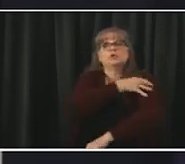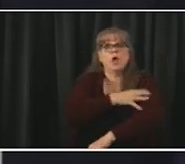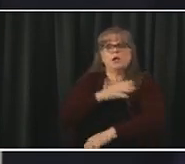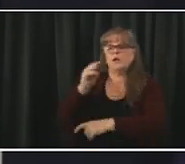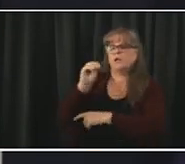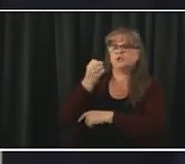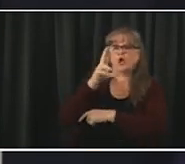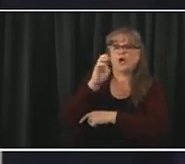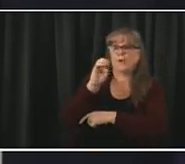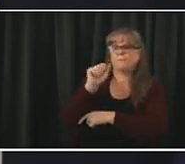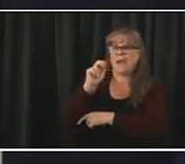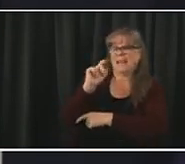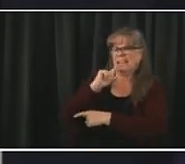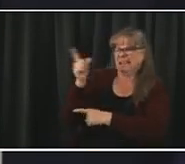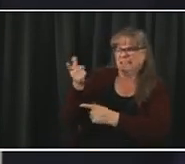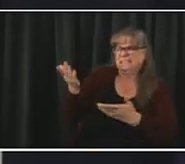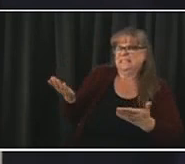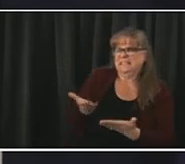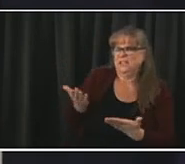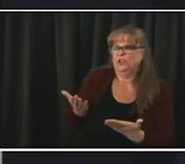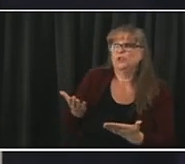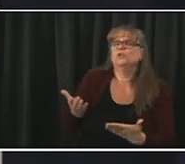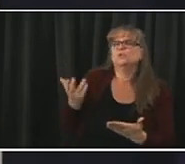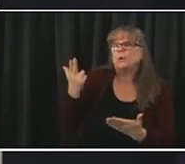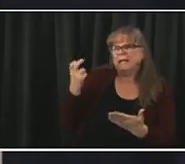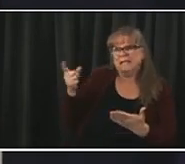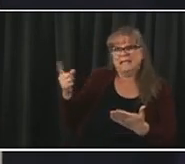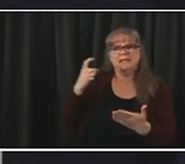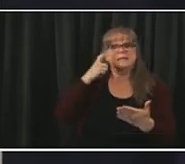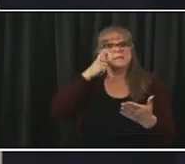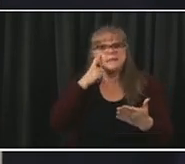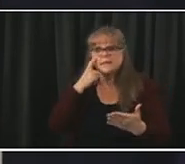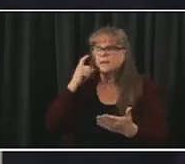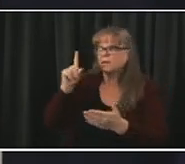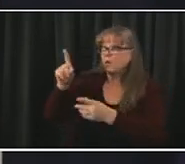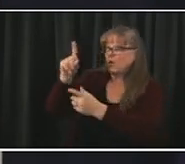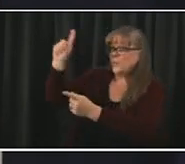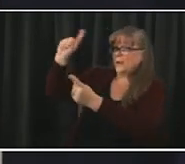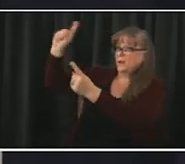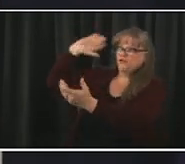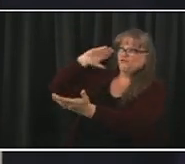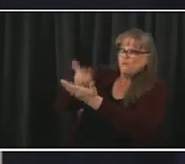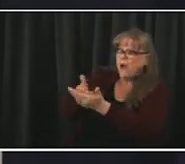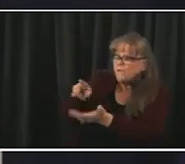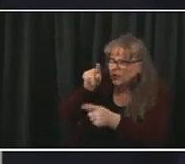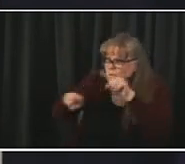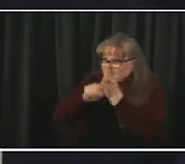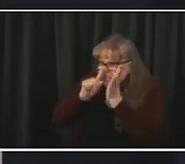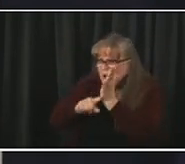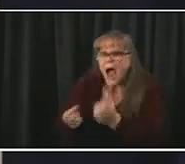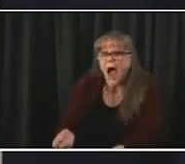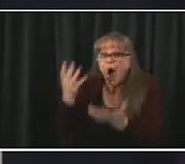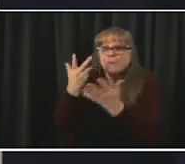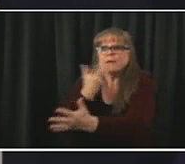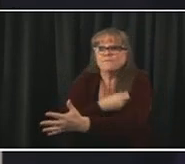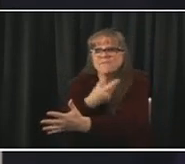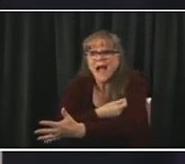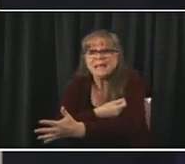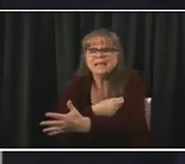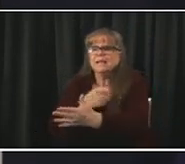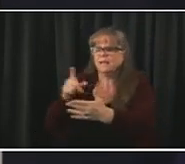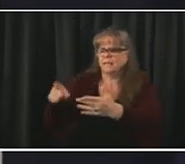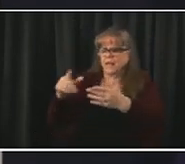supply. We now have a 3-week horizon that we're going to walk you through on numbers. We also have the director of the Unified Central